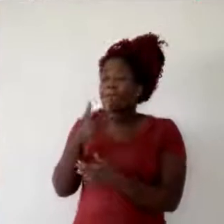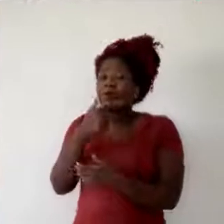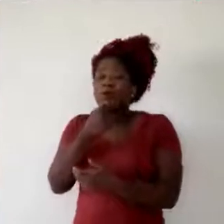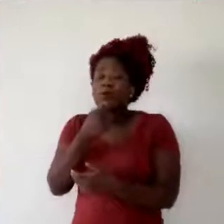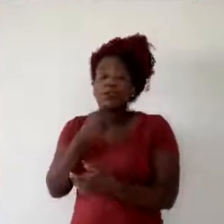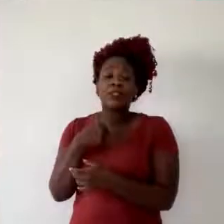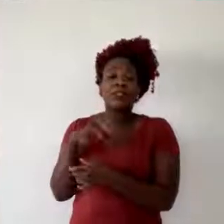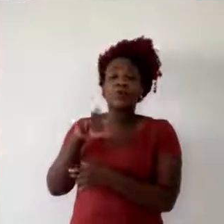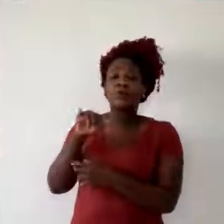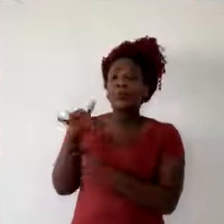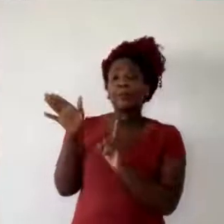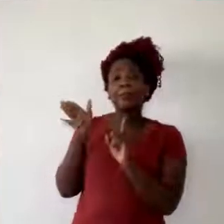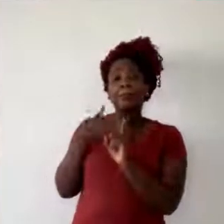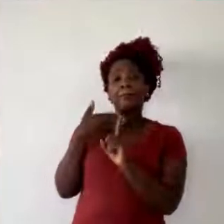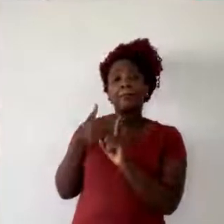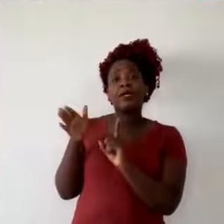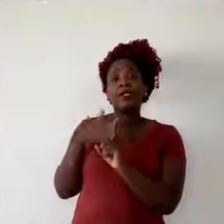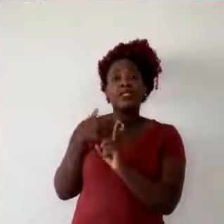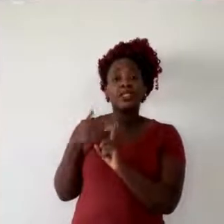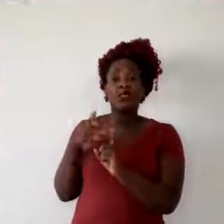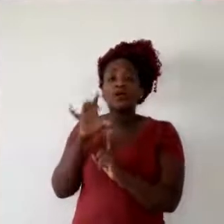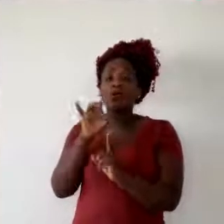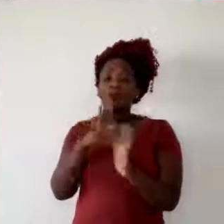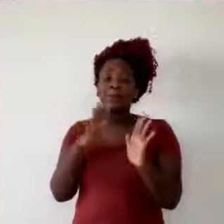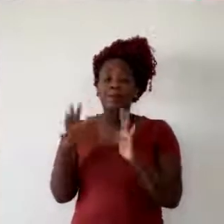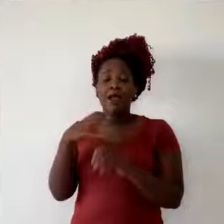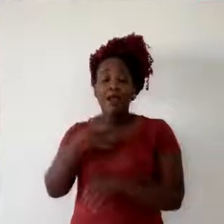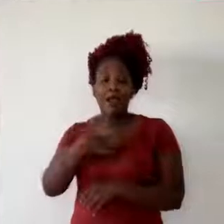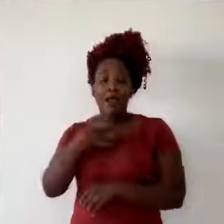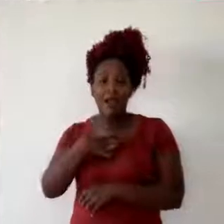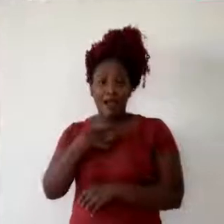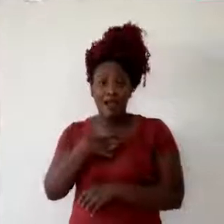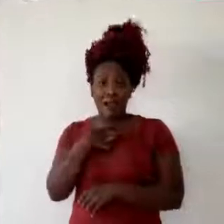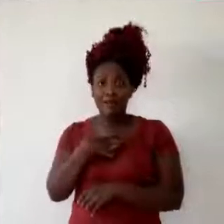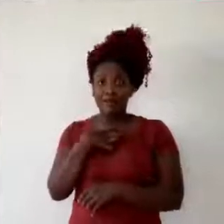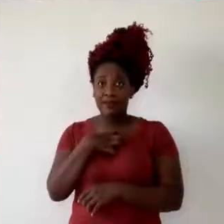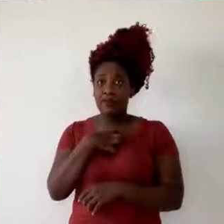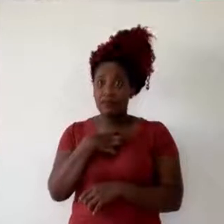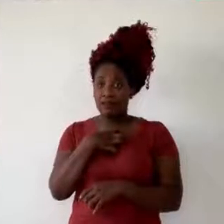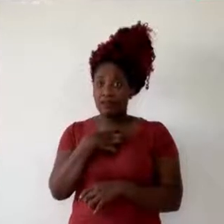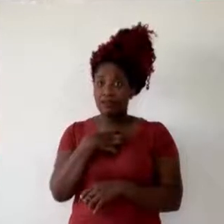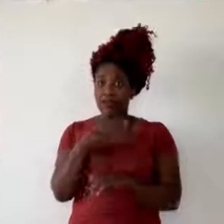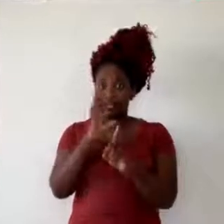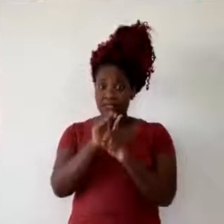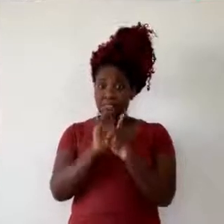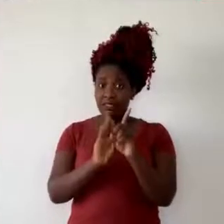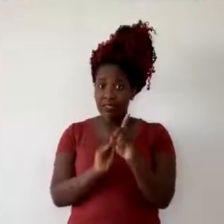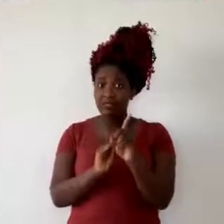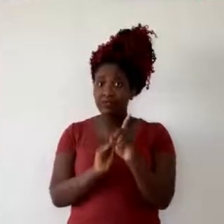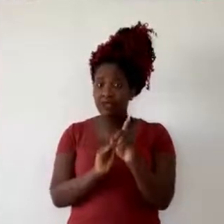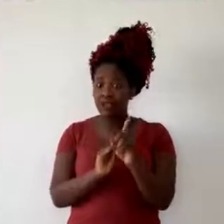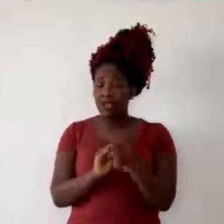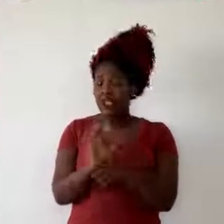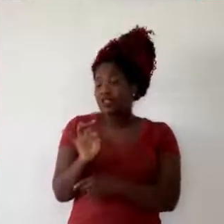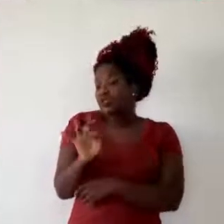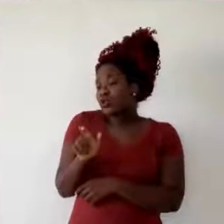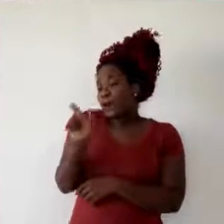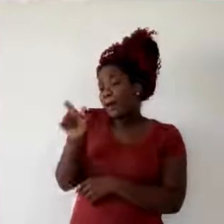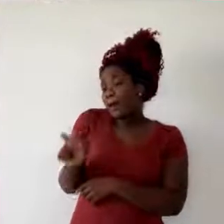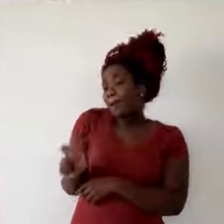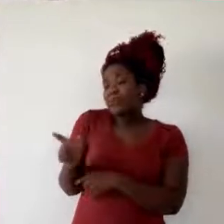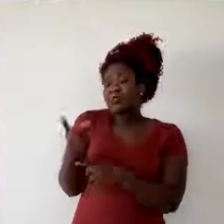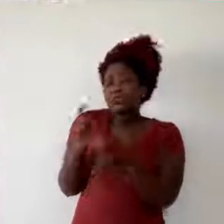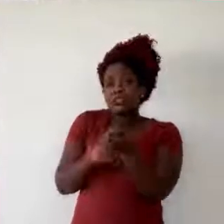me. It is a moment of anger and harassment. Oh, it's because he's a very